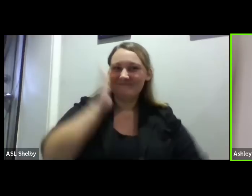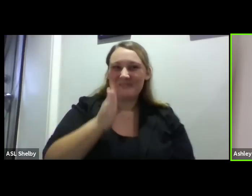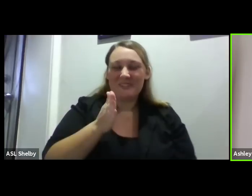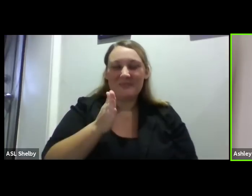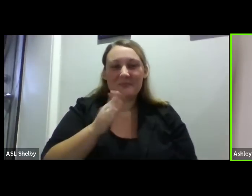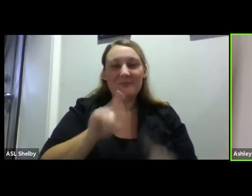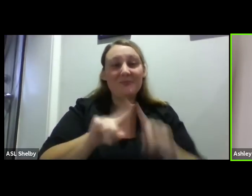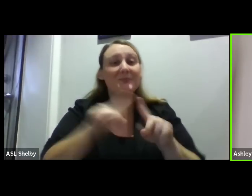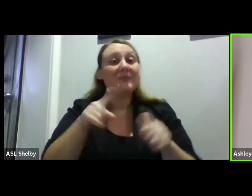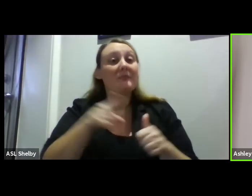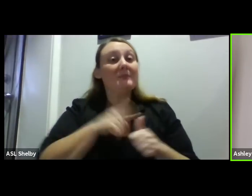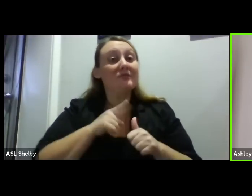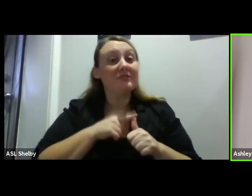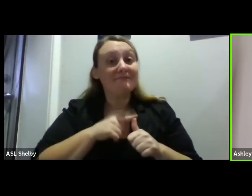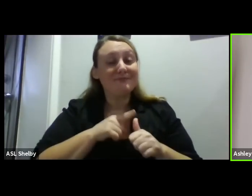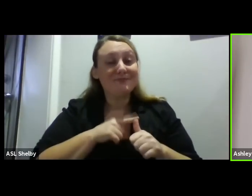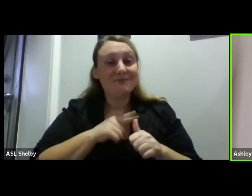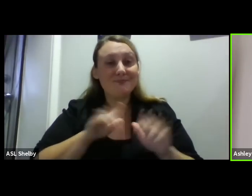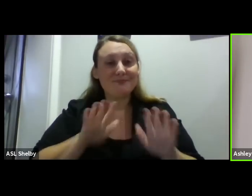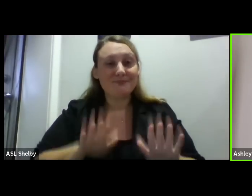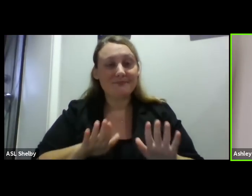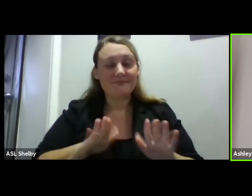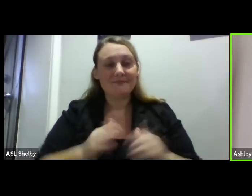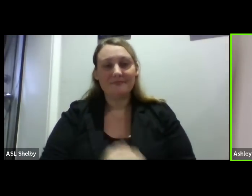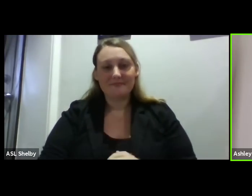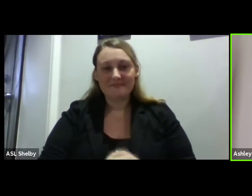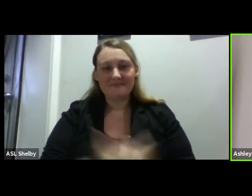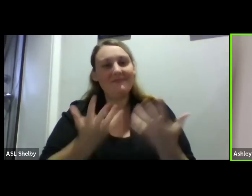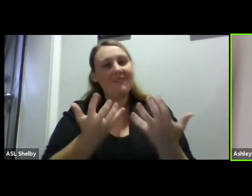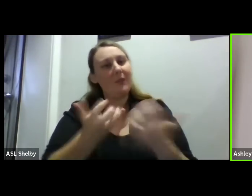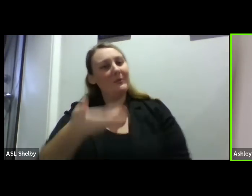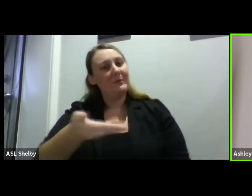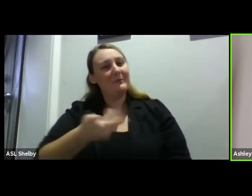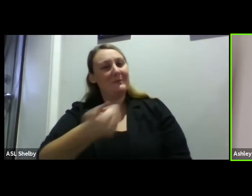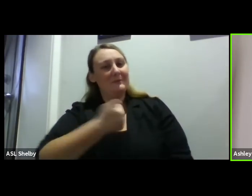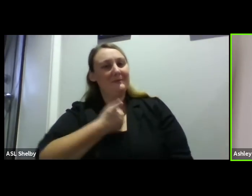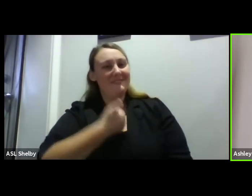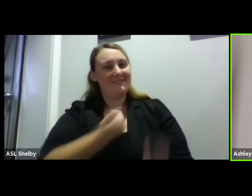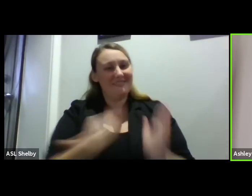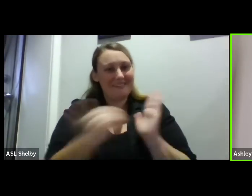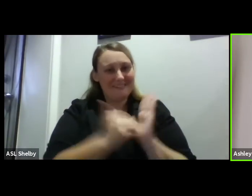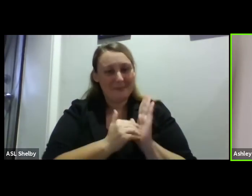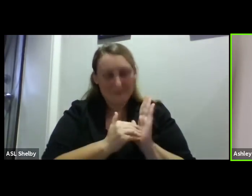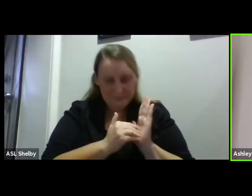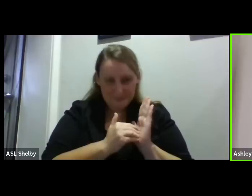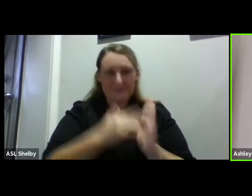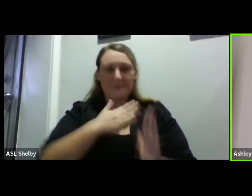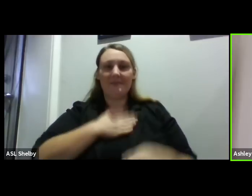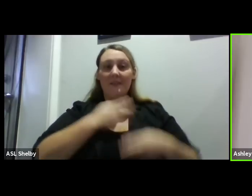that, I would like to reintroduce myself. My